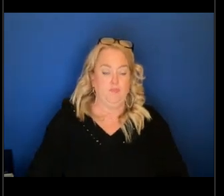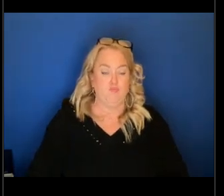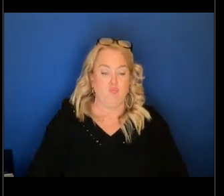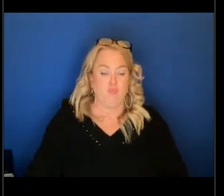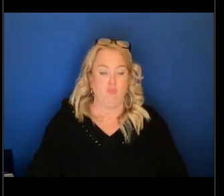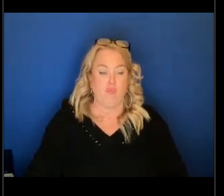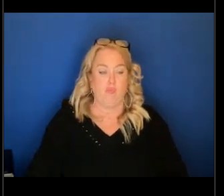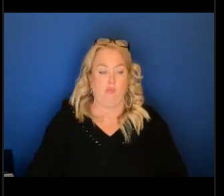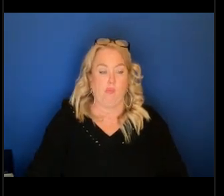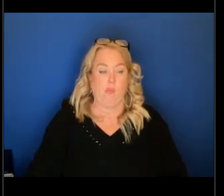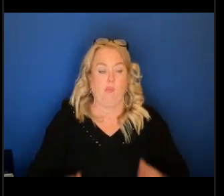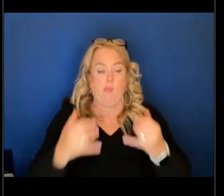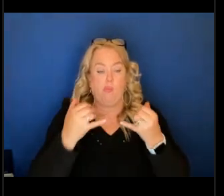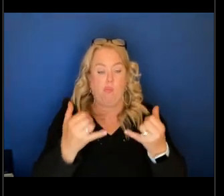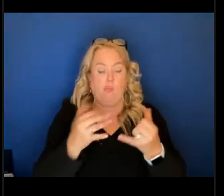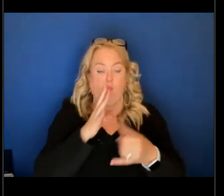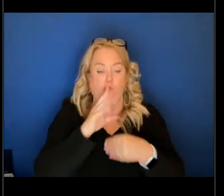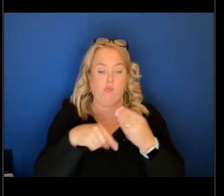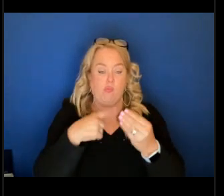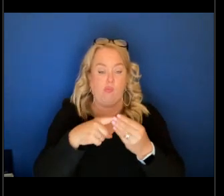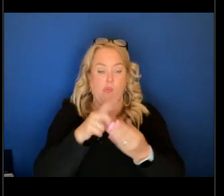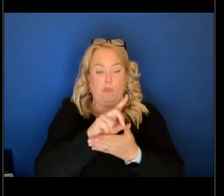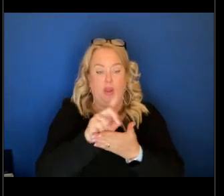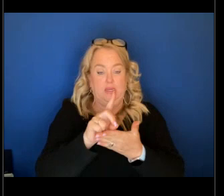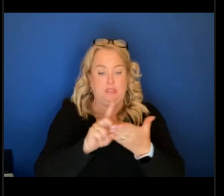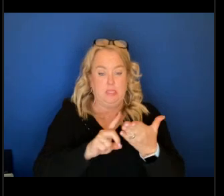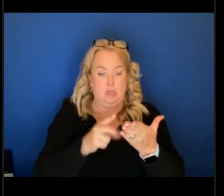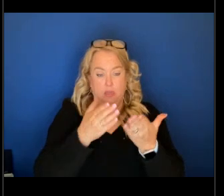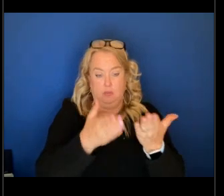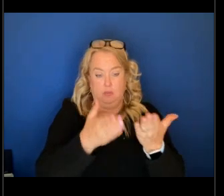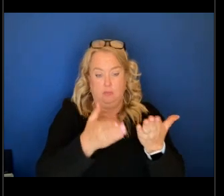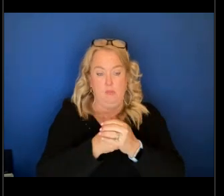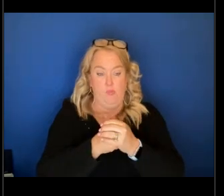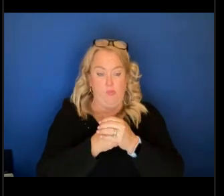So now let's talk about the design solution.